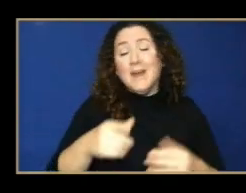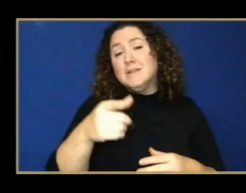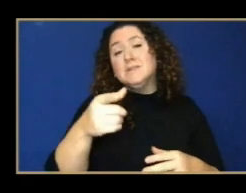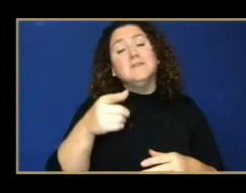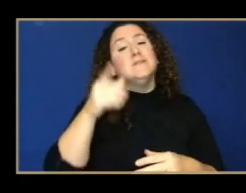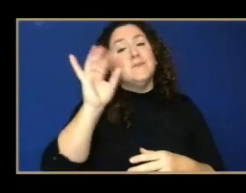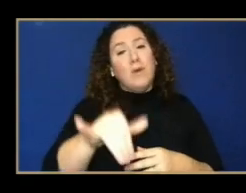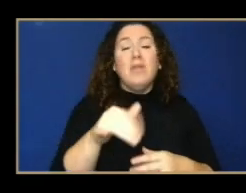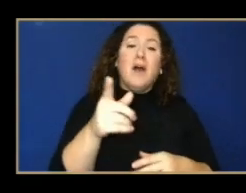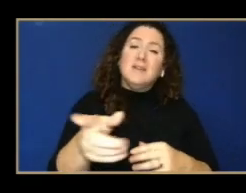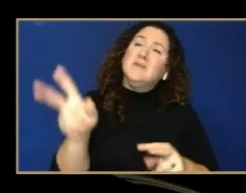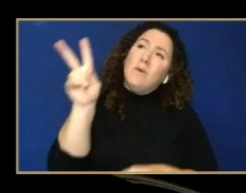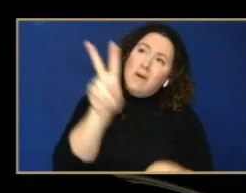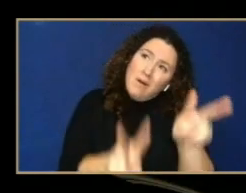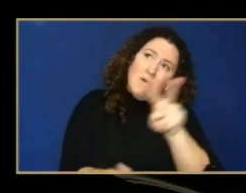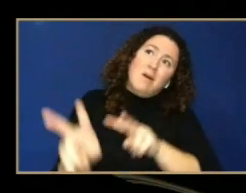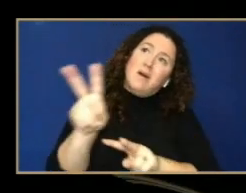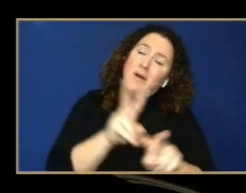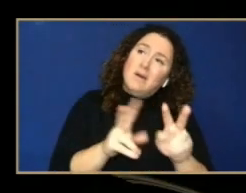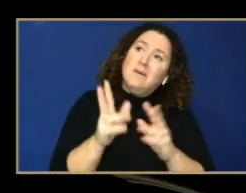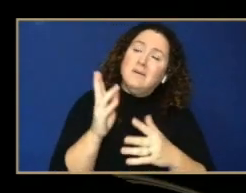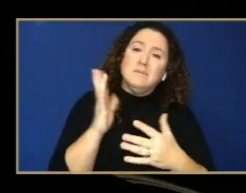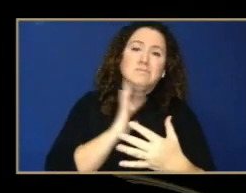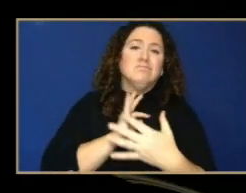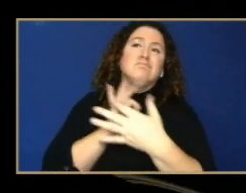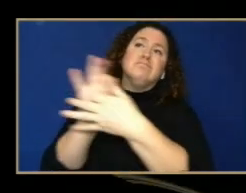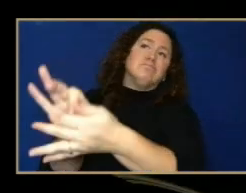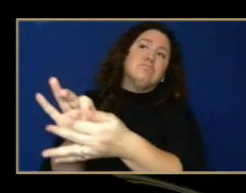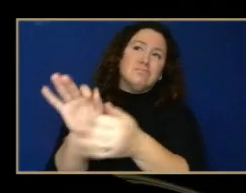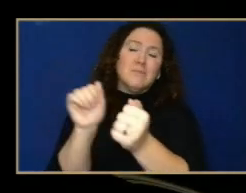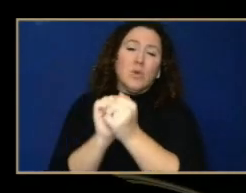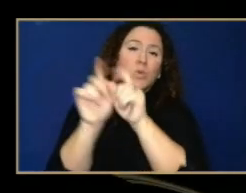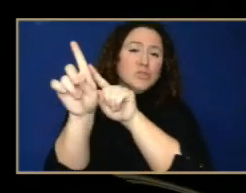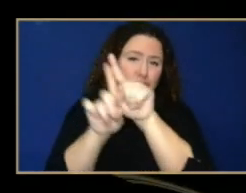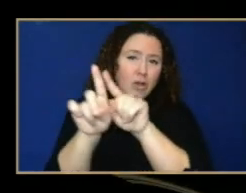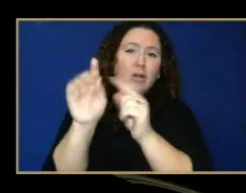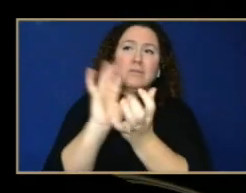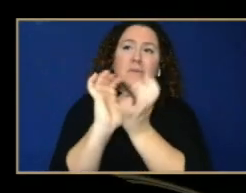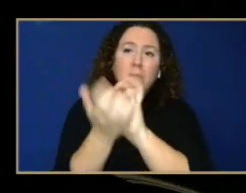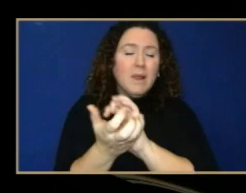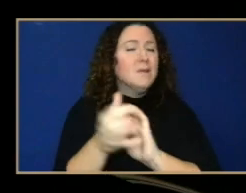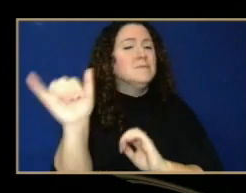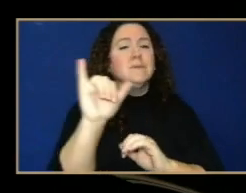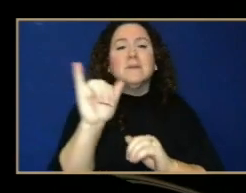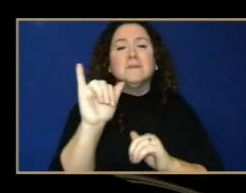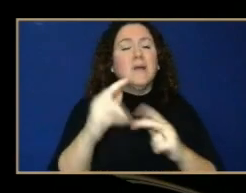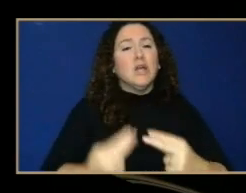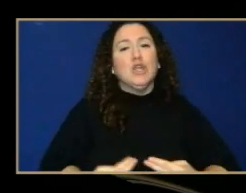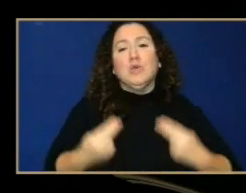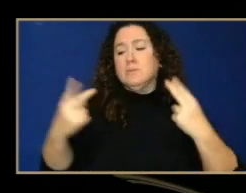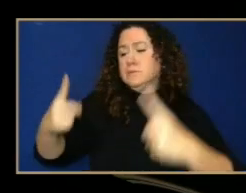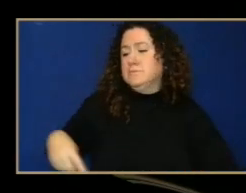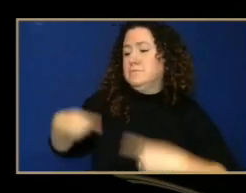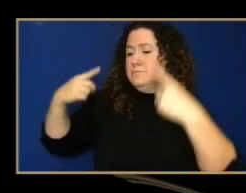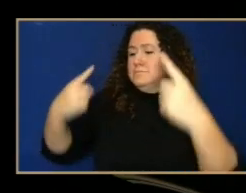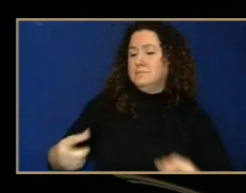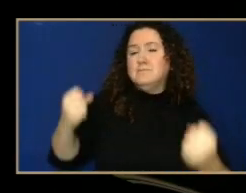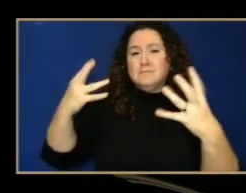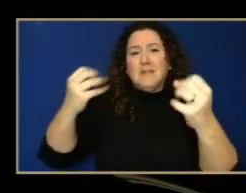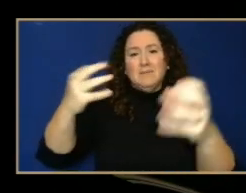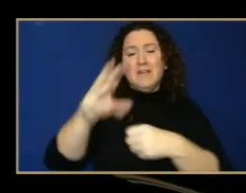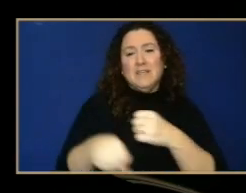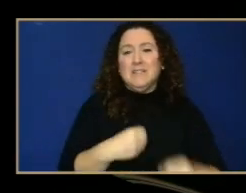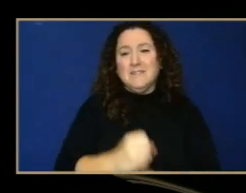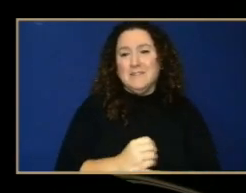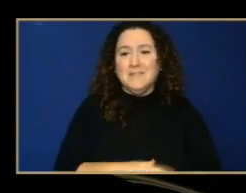the motions of the planets around us, just like people have done for thousands of years. I mean, Henry, your excitement is getting me excited, and I'm